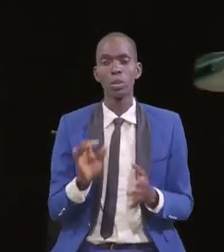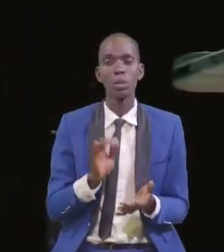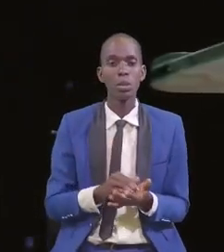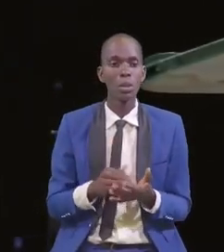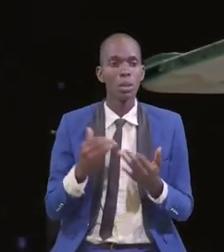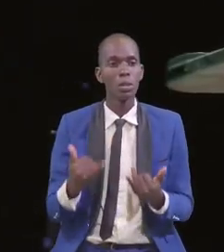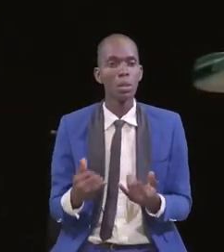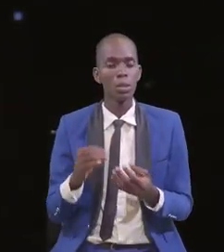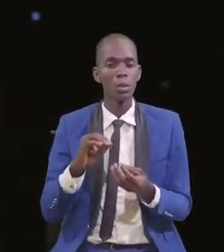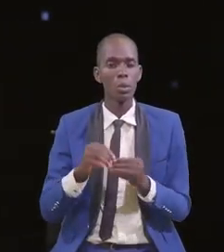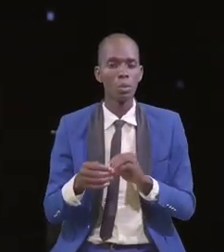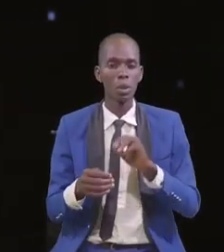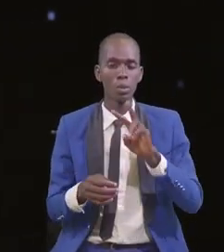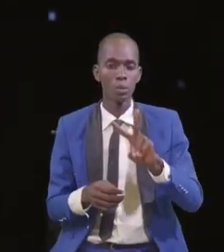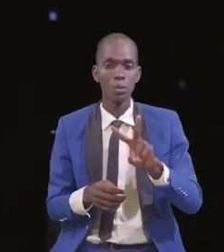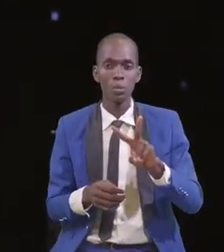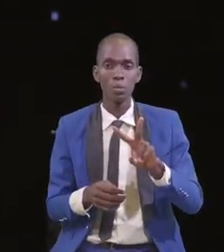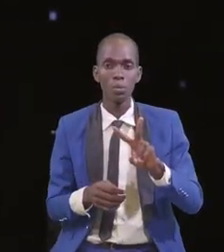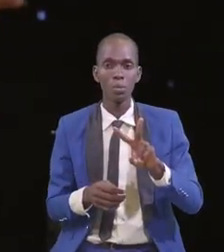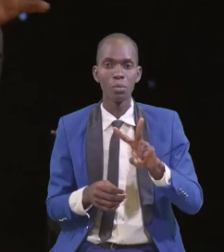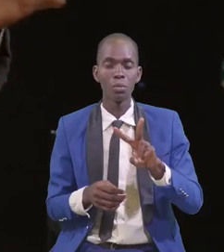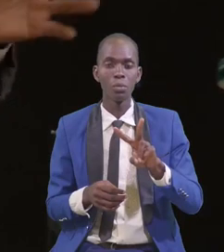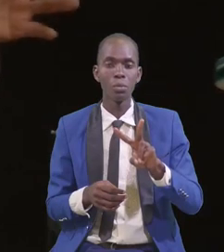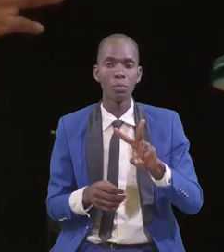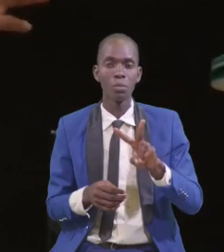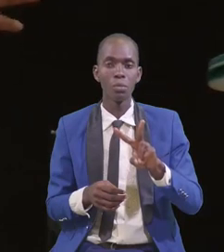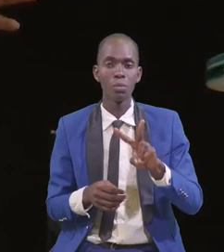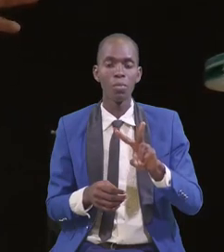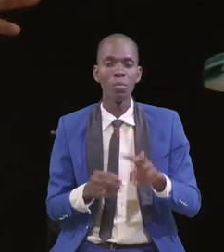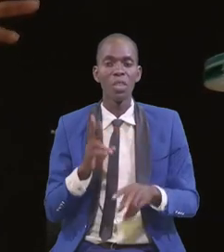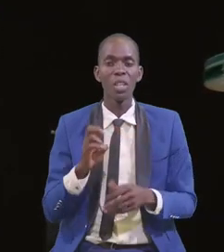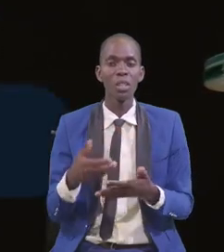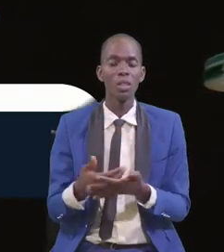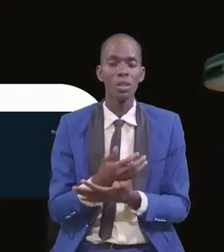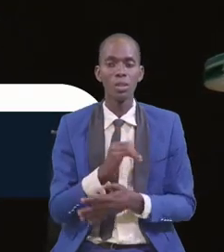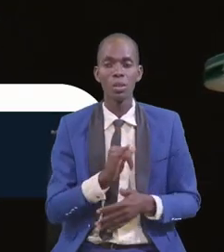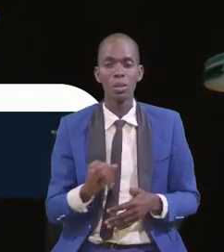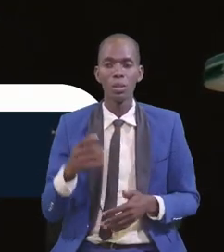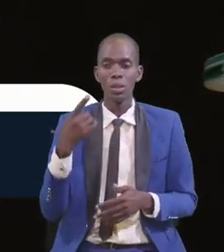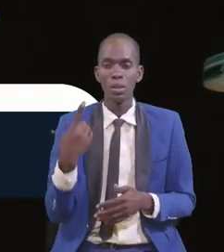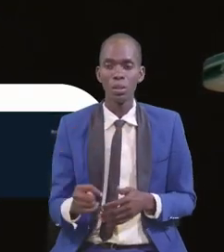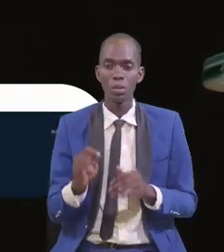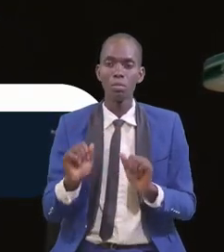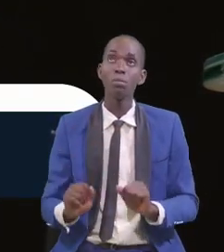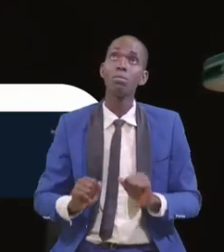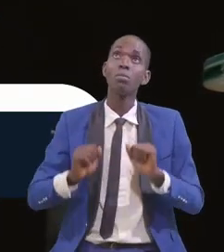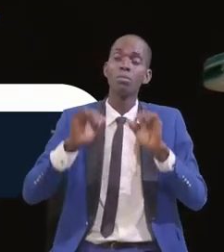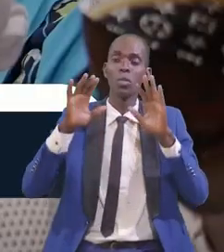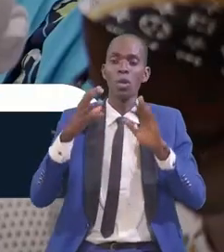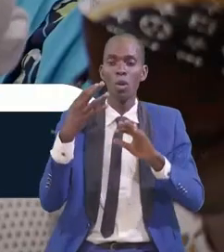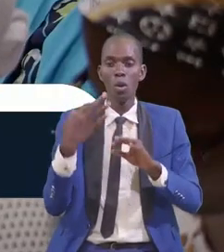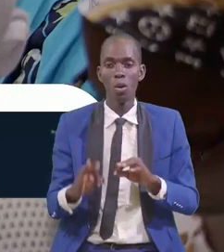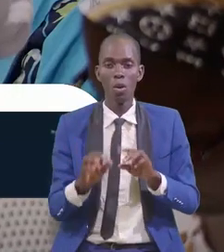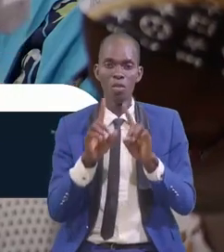to number two here. Number two is renewing the consecration